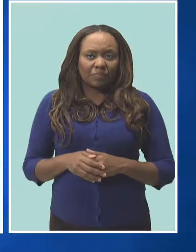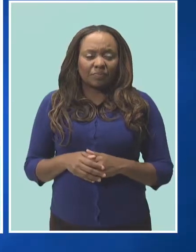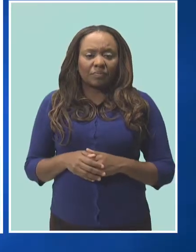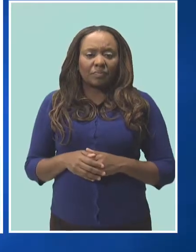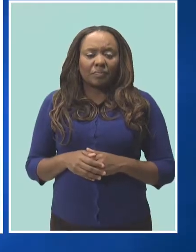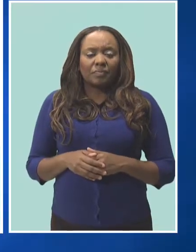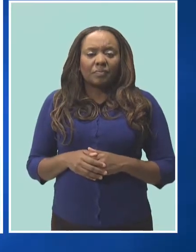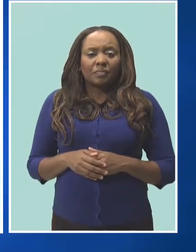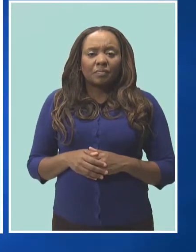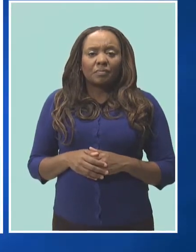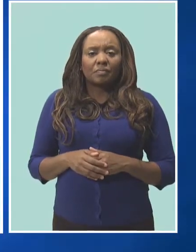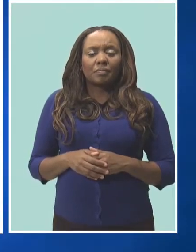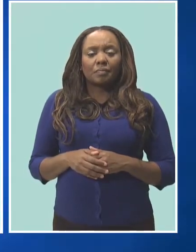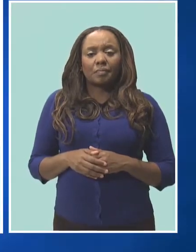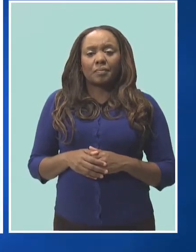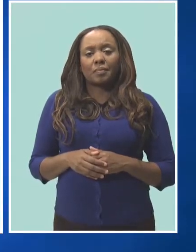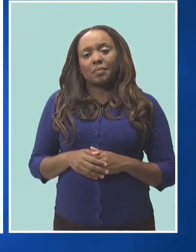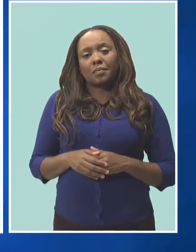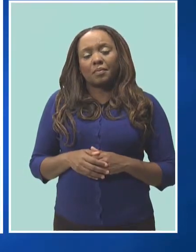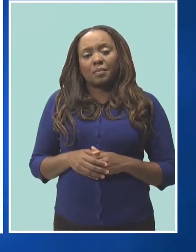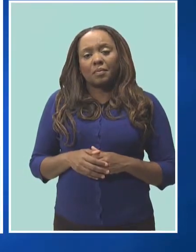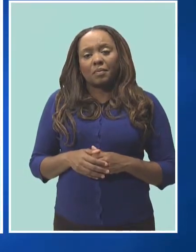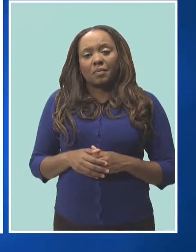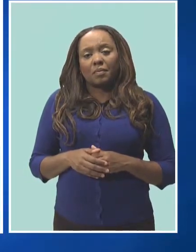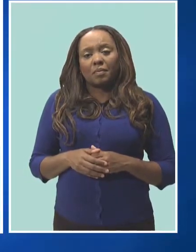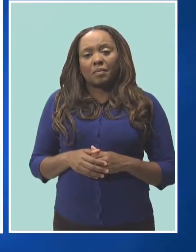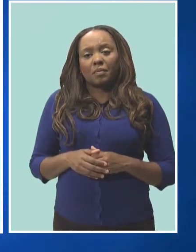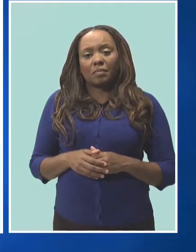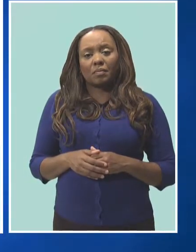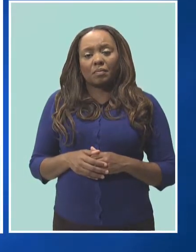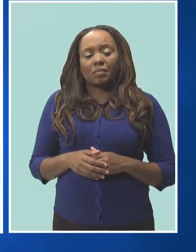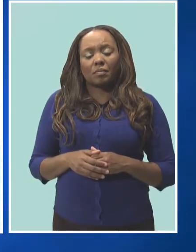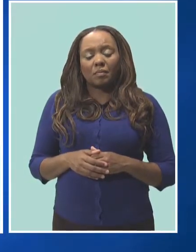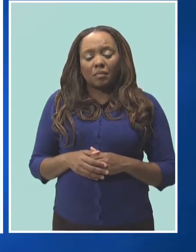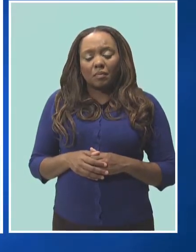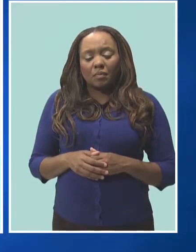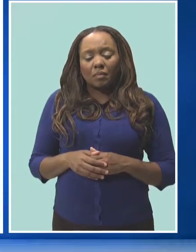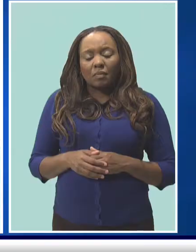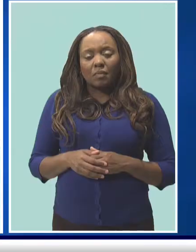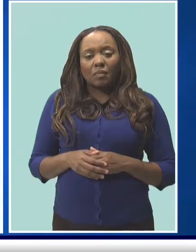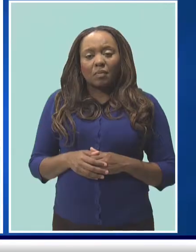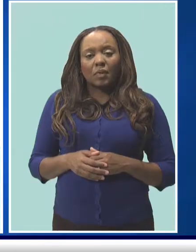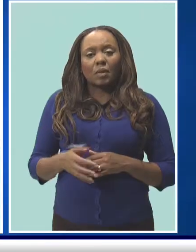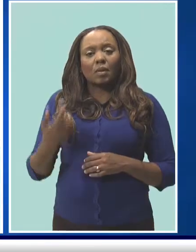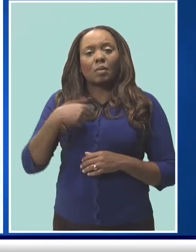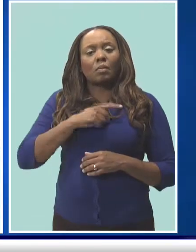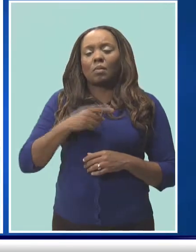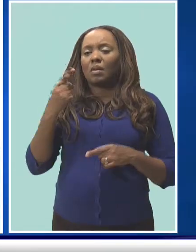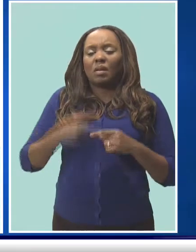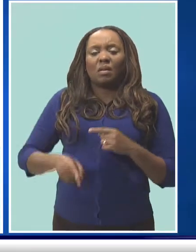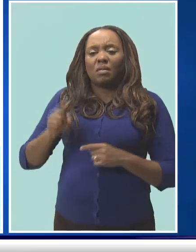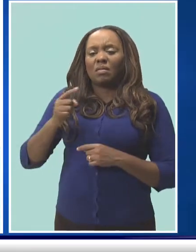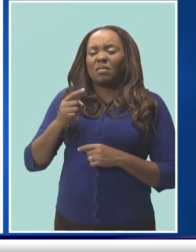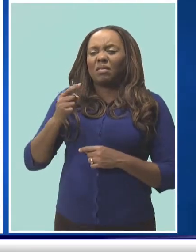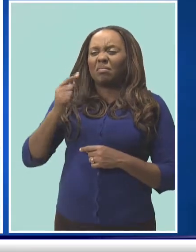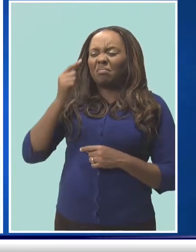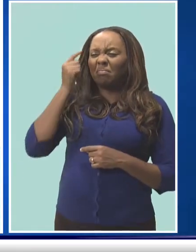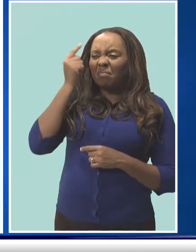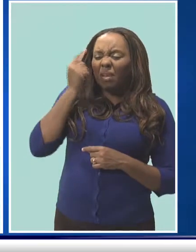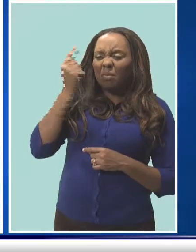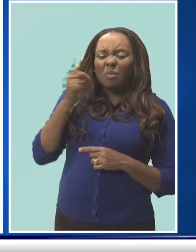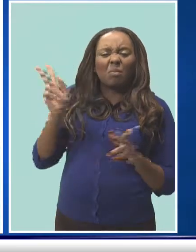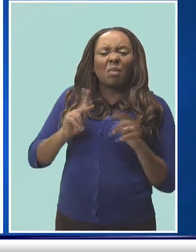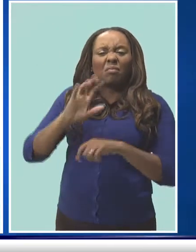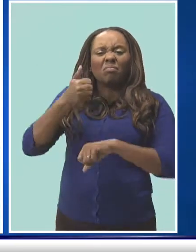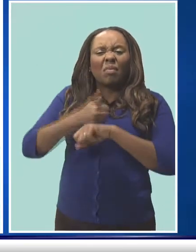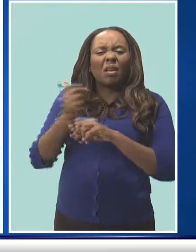And that the legislative framework cannot simply be about the decriminalization of illegal